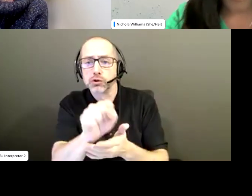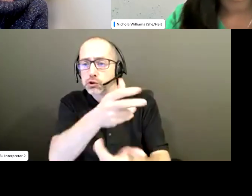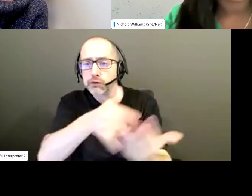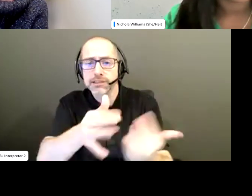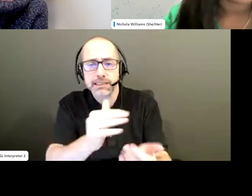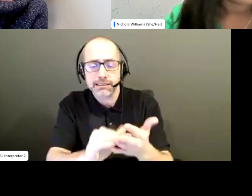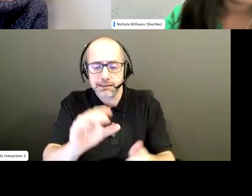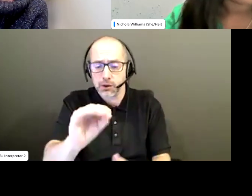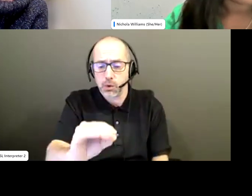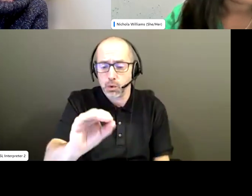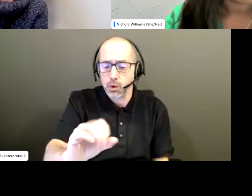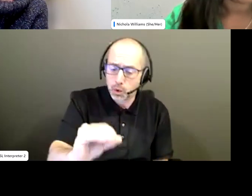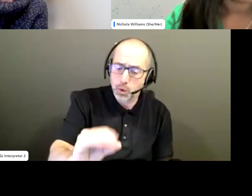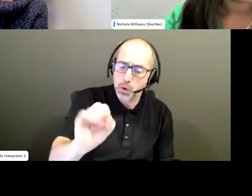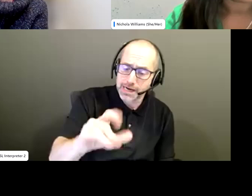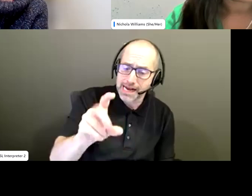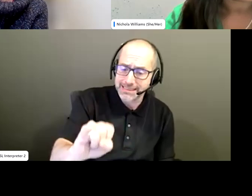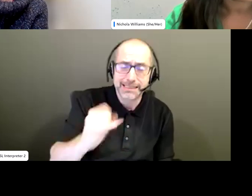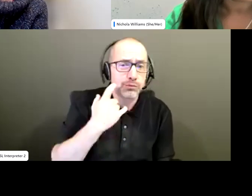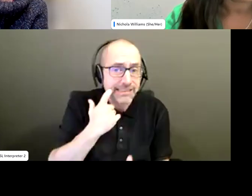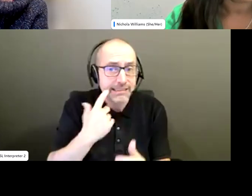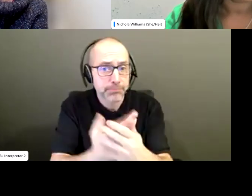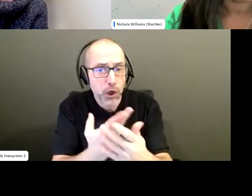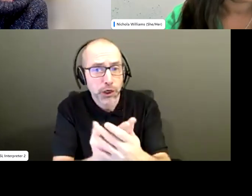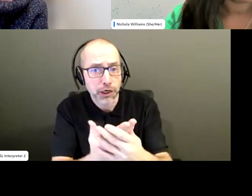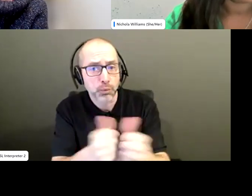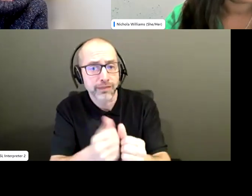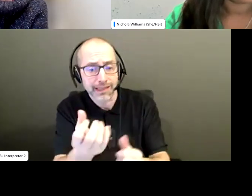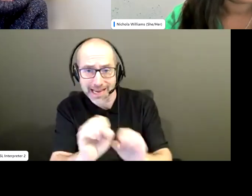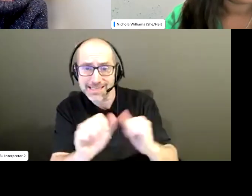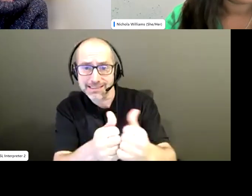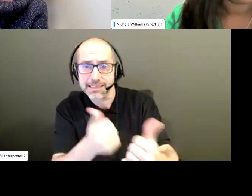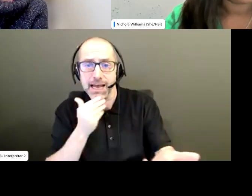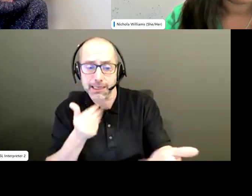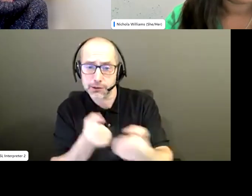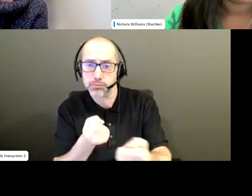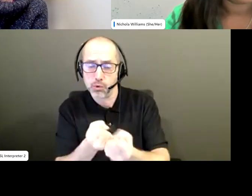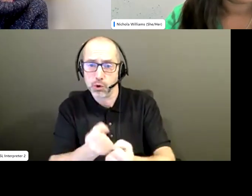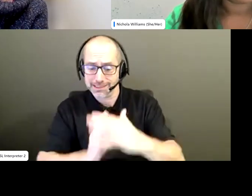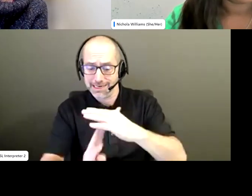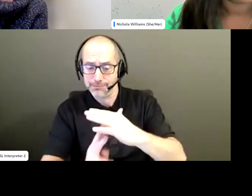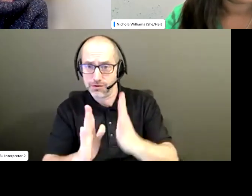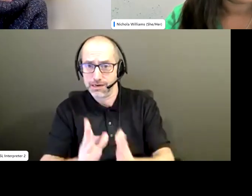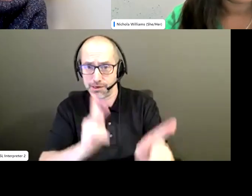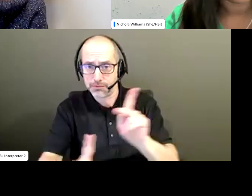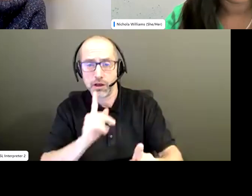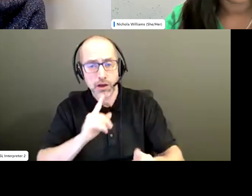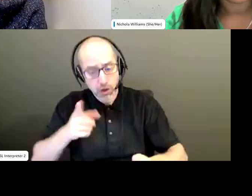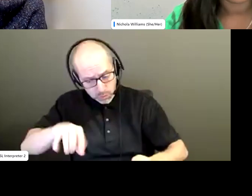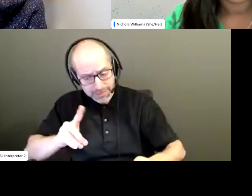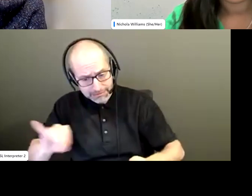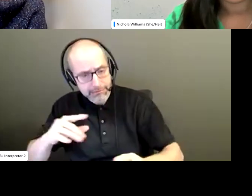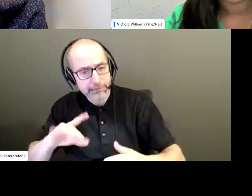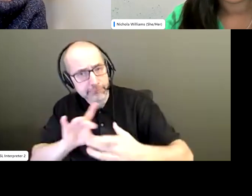OCASI, which is the Ontario Council on Agencies Serving Immigrants, and provided a webinar on understanding